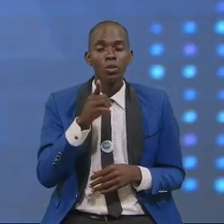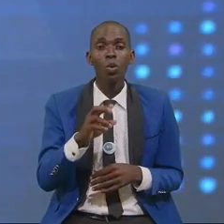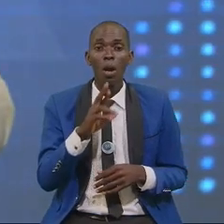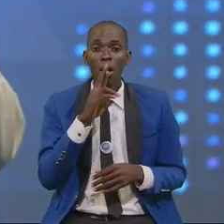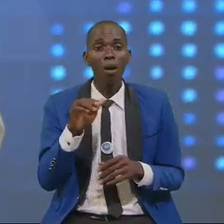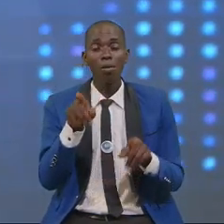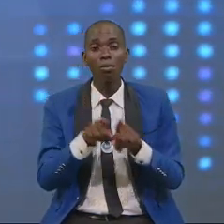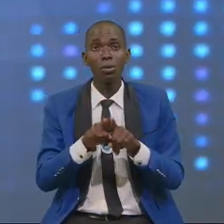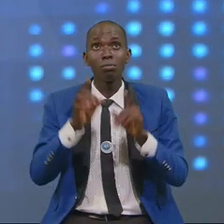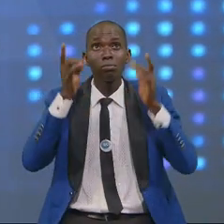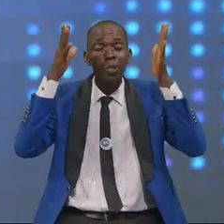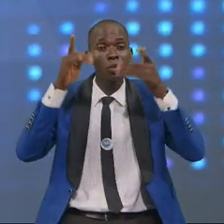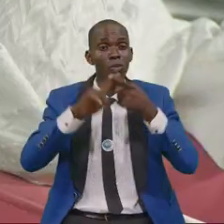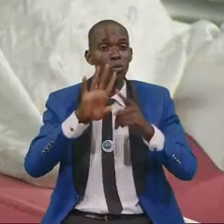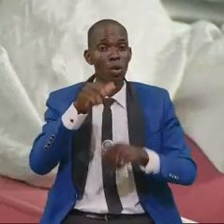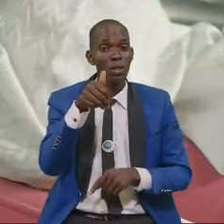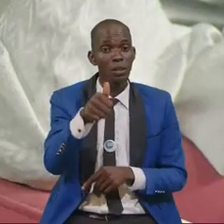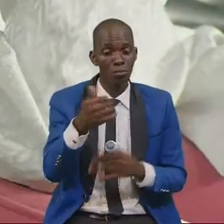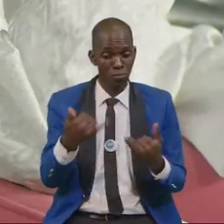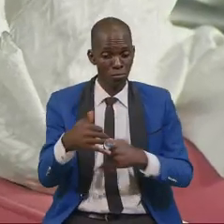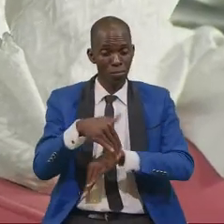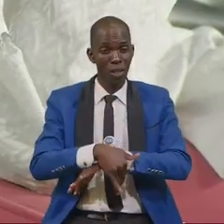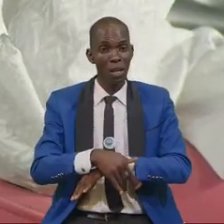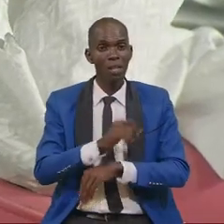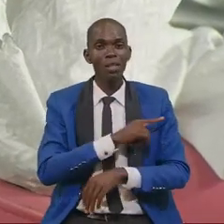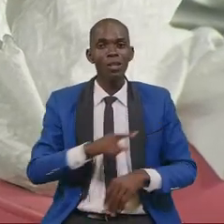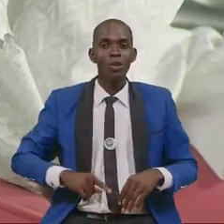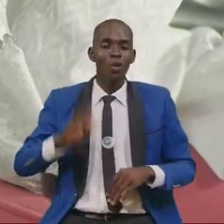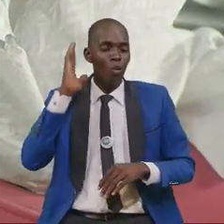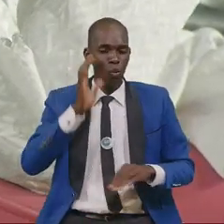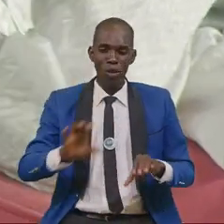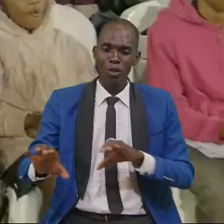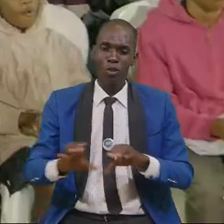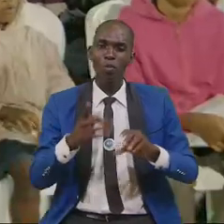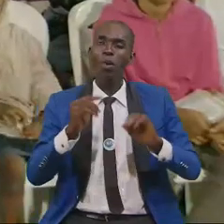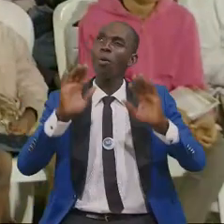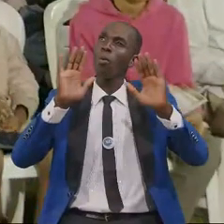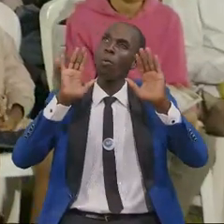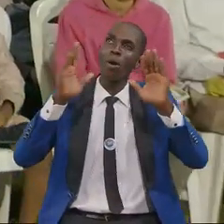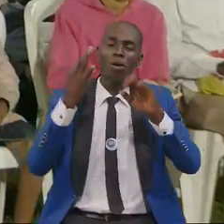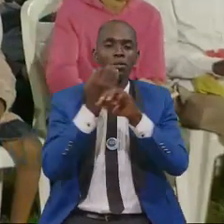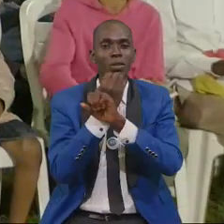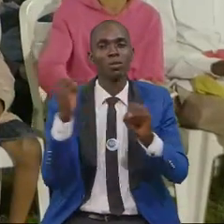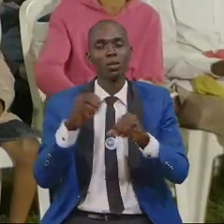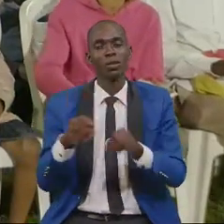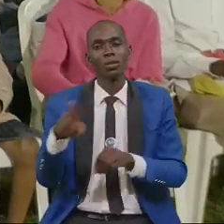yourself, but tonight the Lord is going to perform the wonder of salvation.